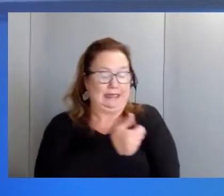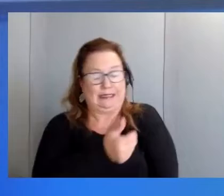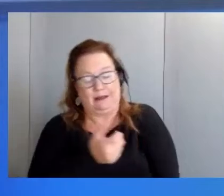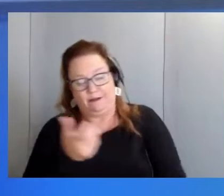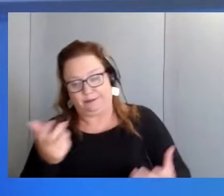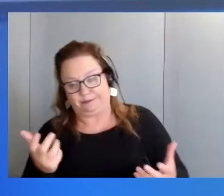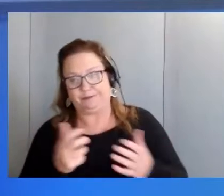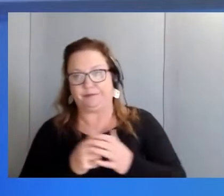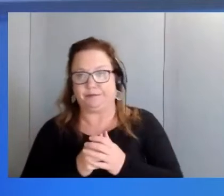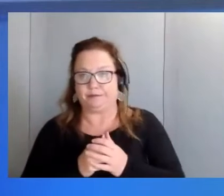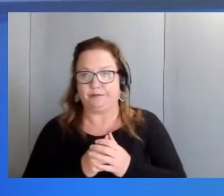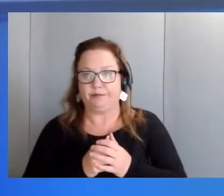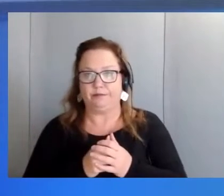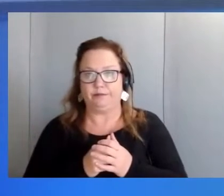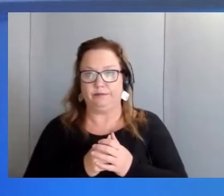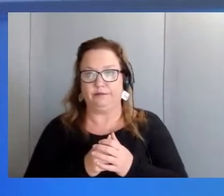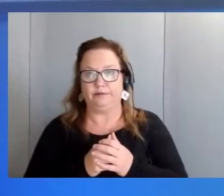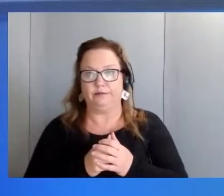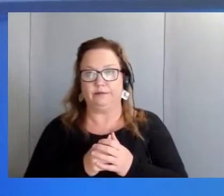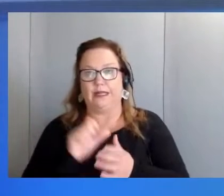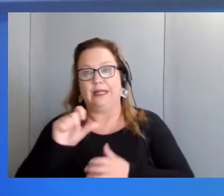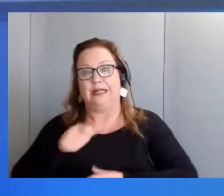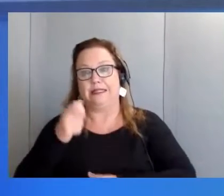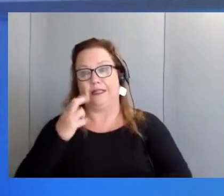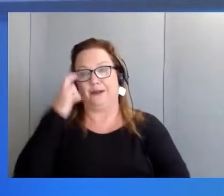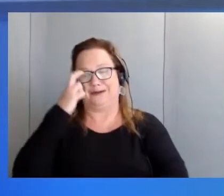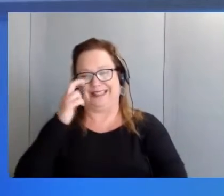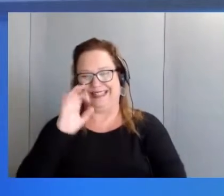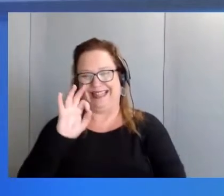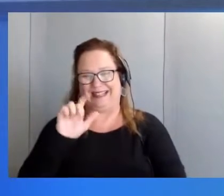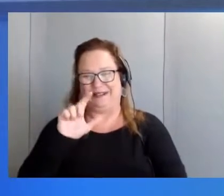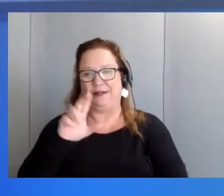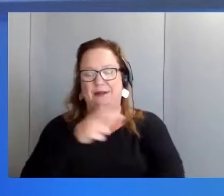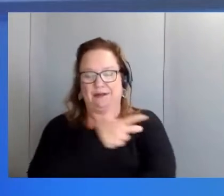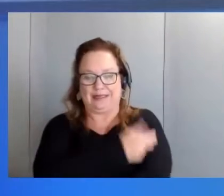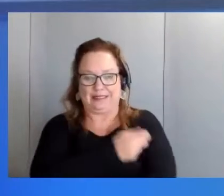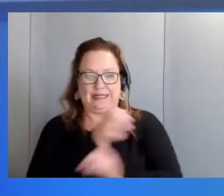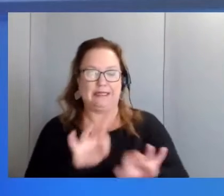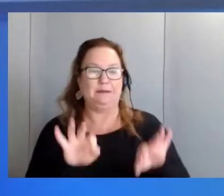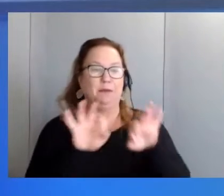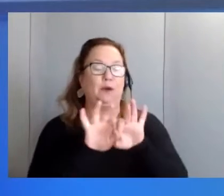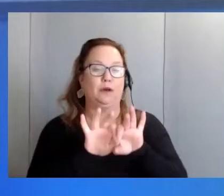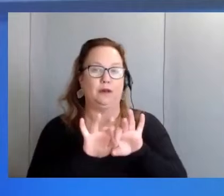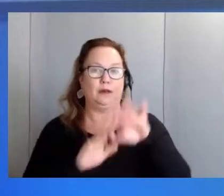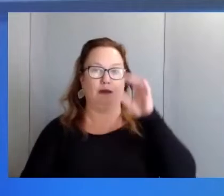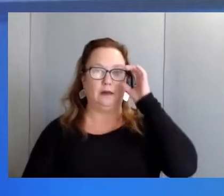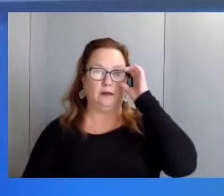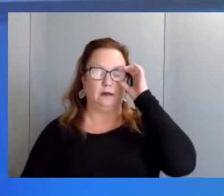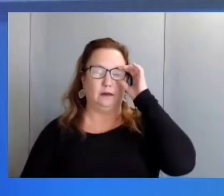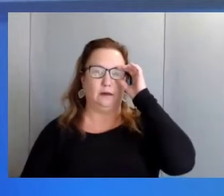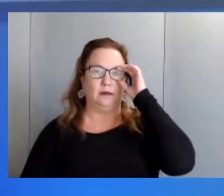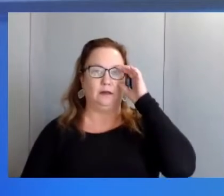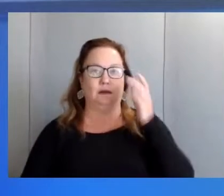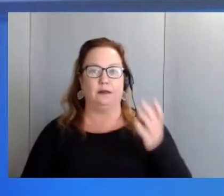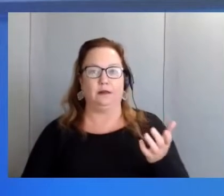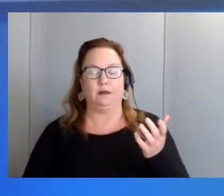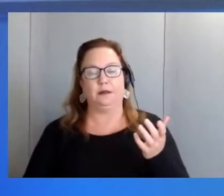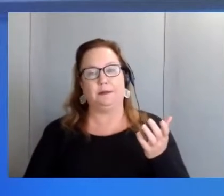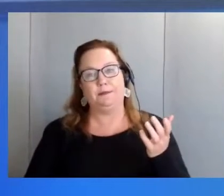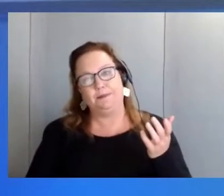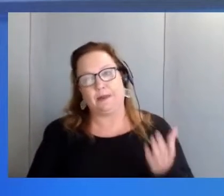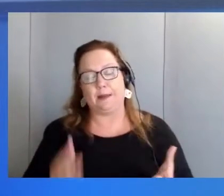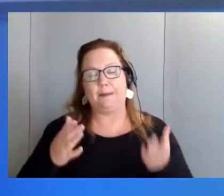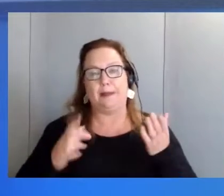think, I think it's another reason to get the flu vaccine. Very important to get that. But it may be